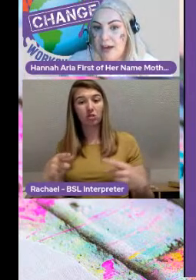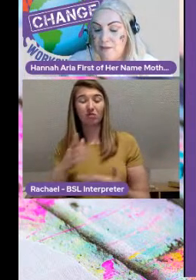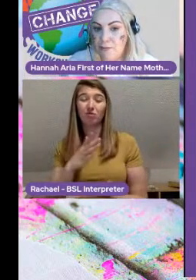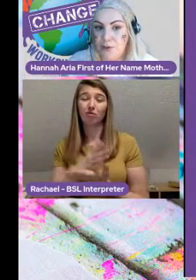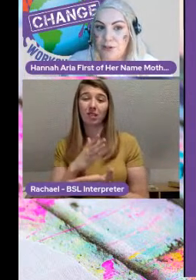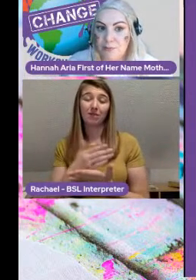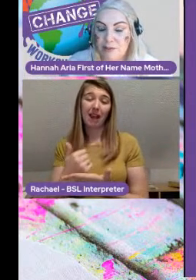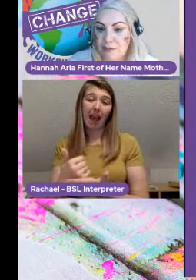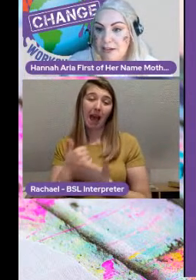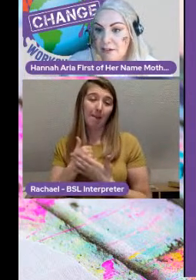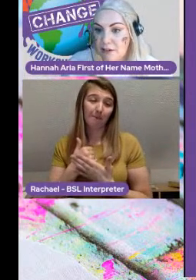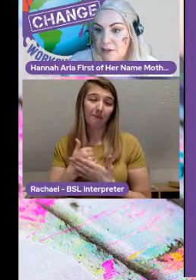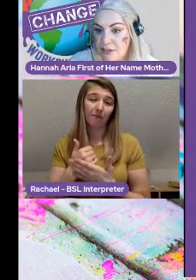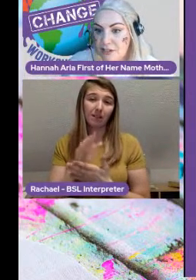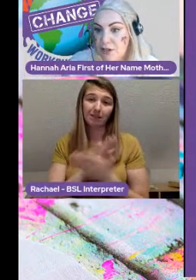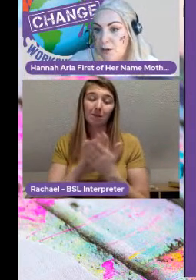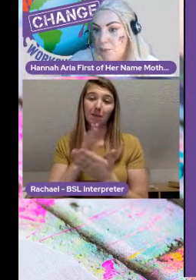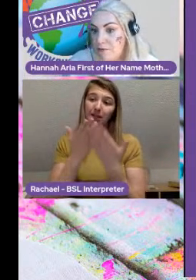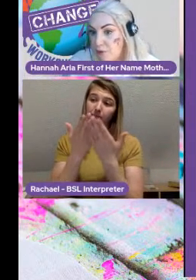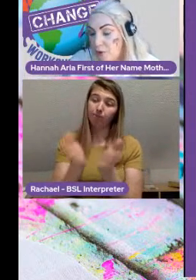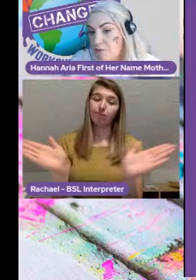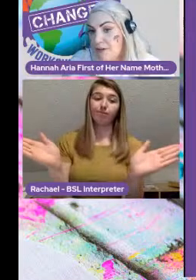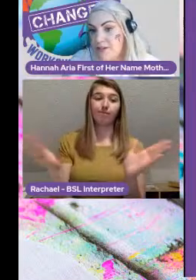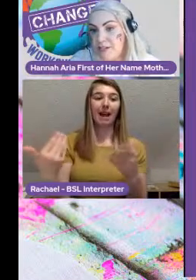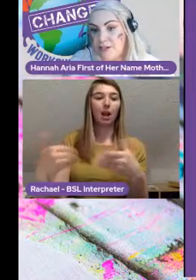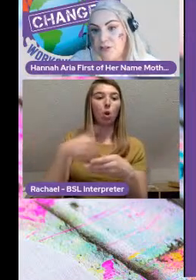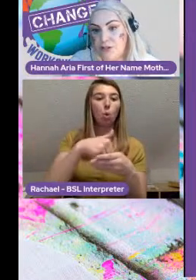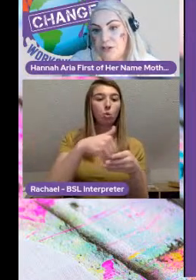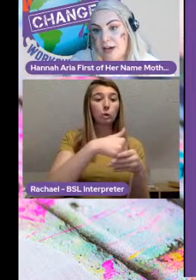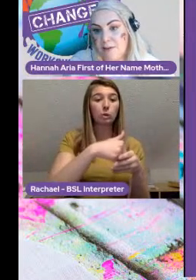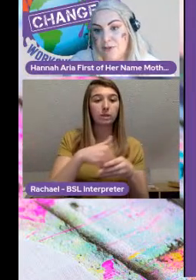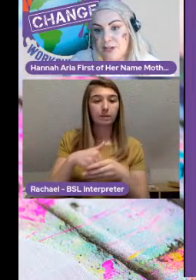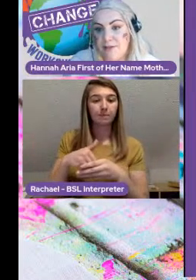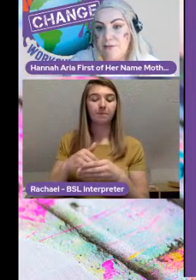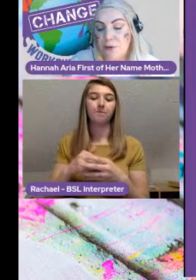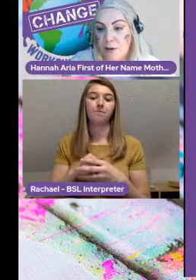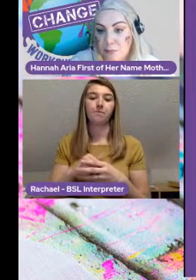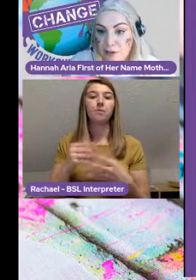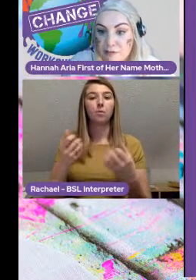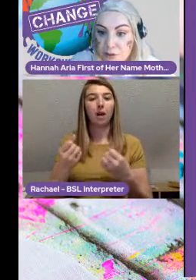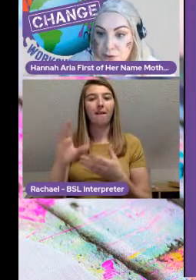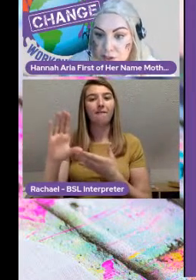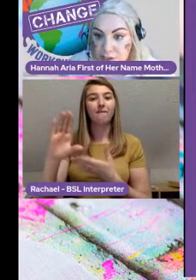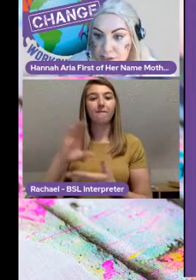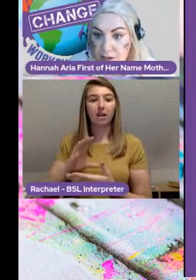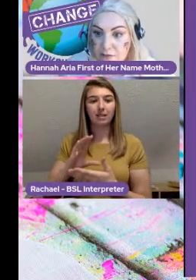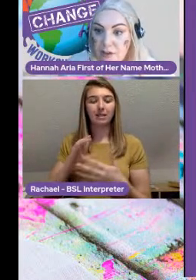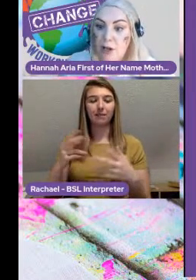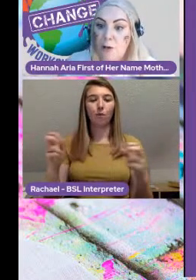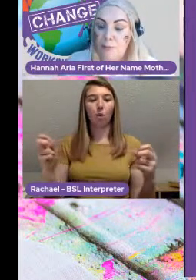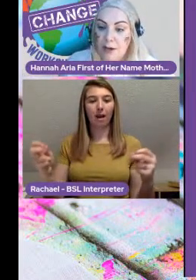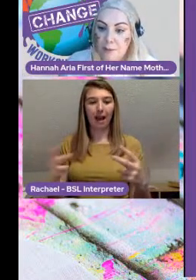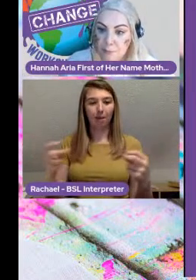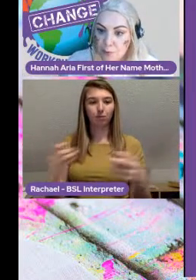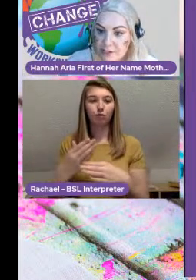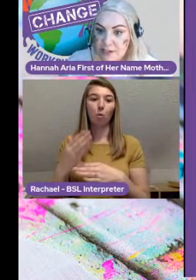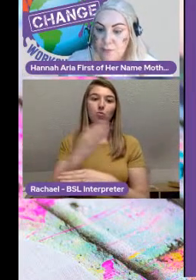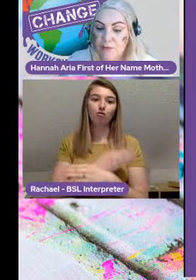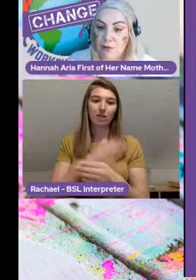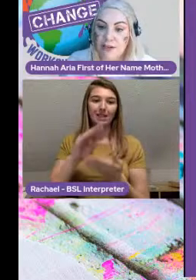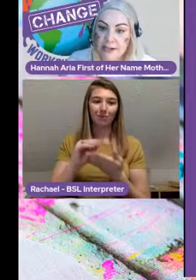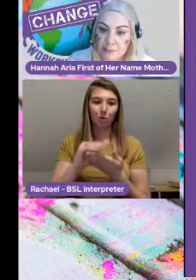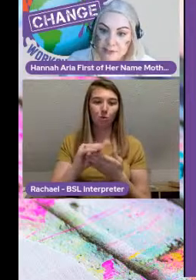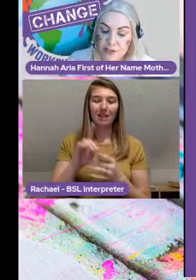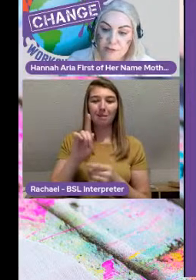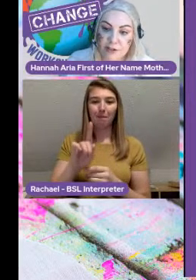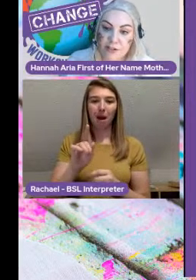to make sure that everyone can be fully included. We've got funding to do captioning for our pre-recorded stuff, but at present,